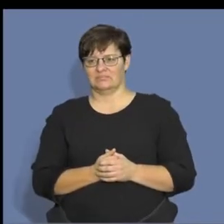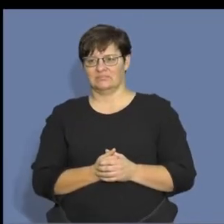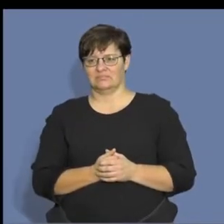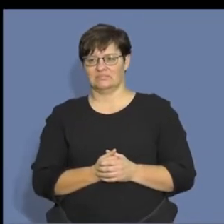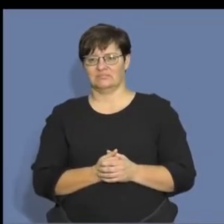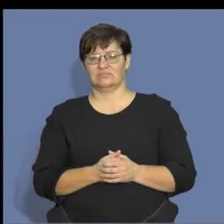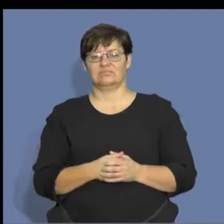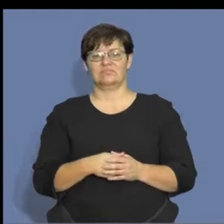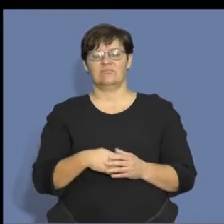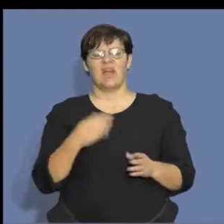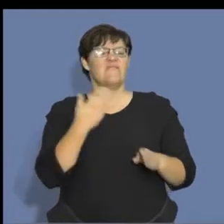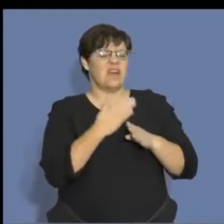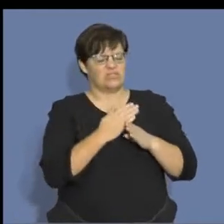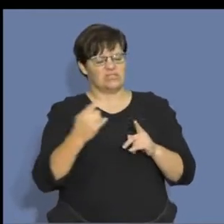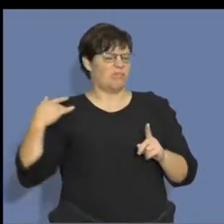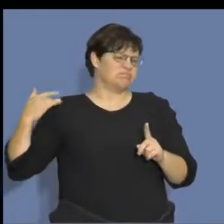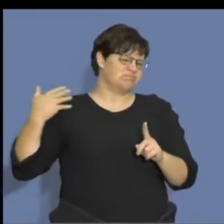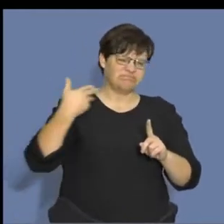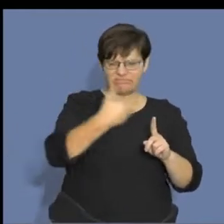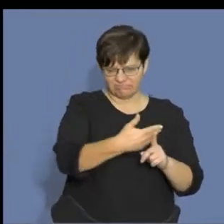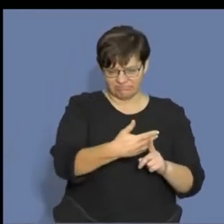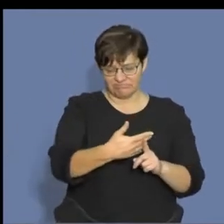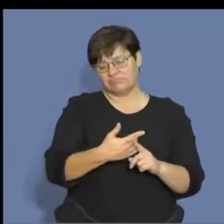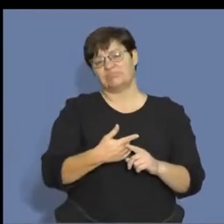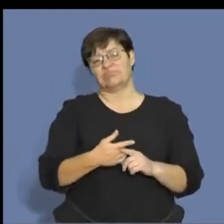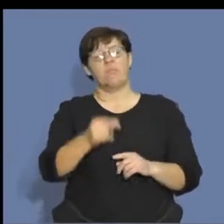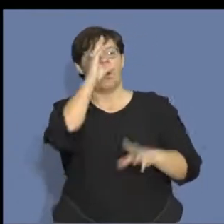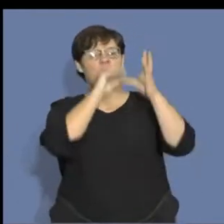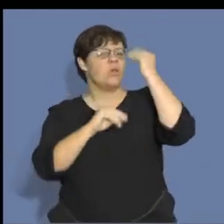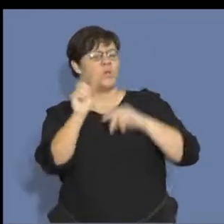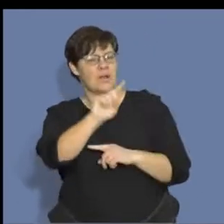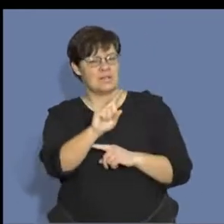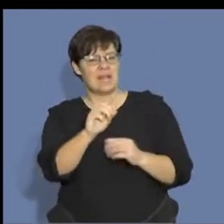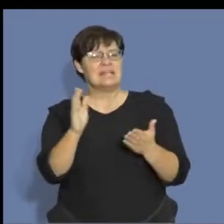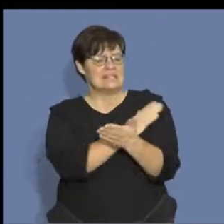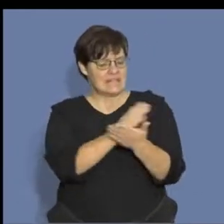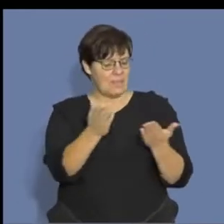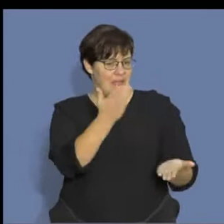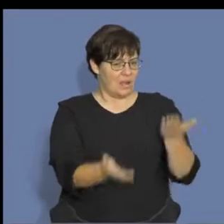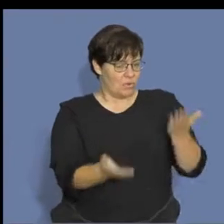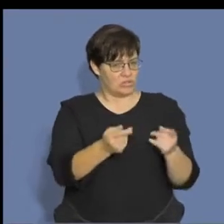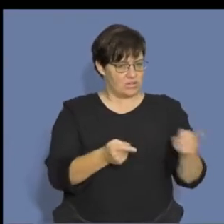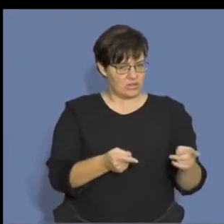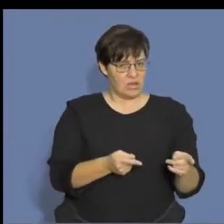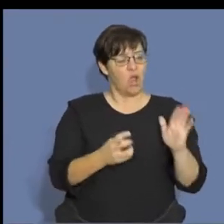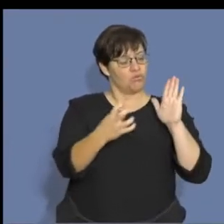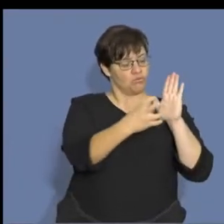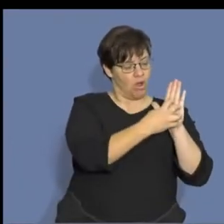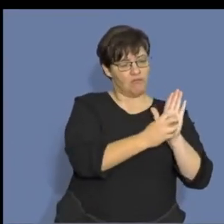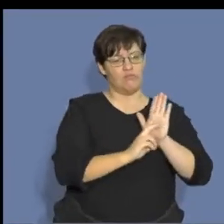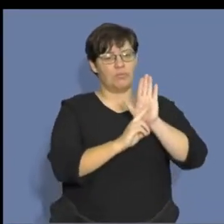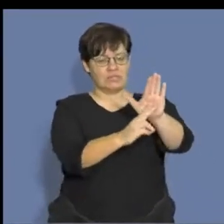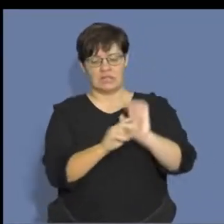In functions over the years, we've learned that certain equations represent certain graphs.